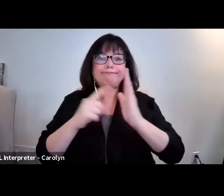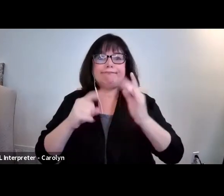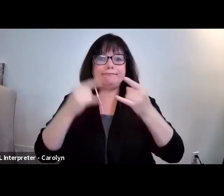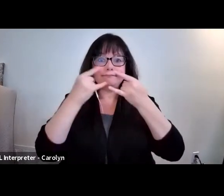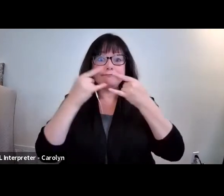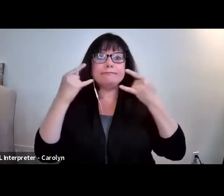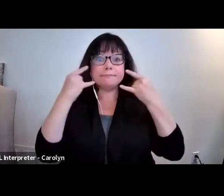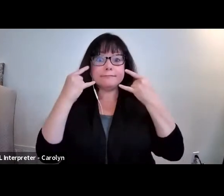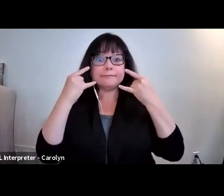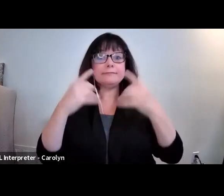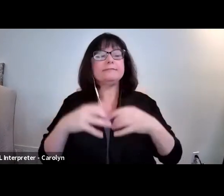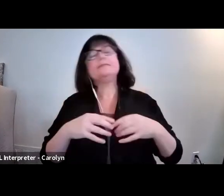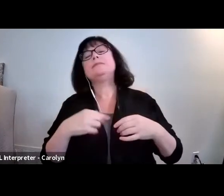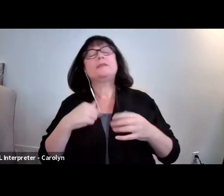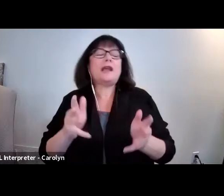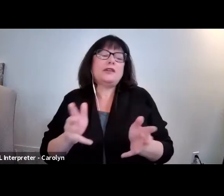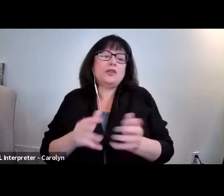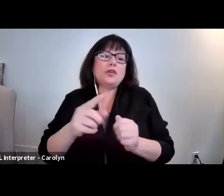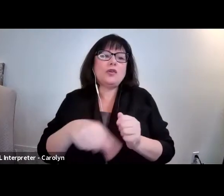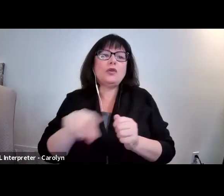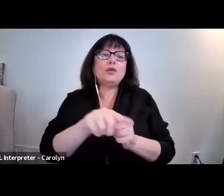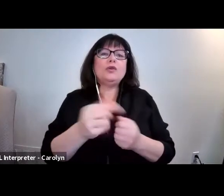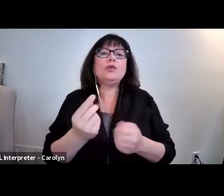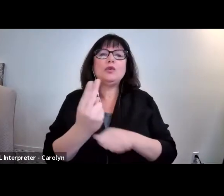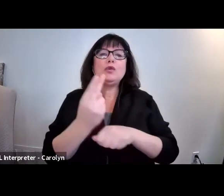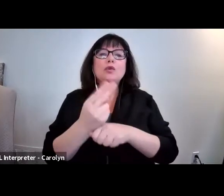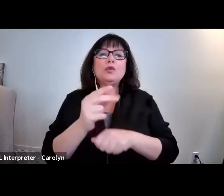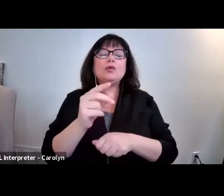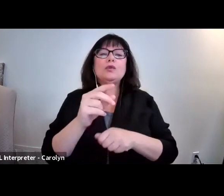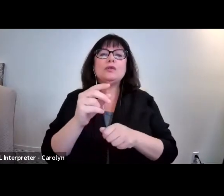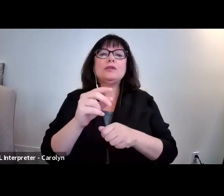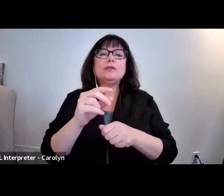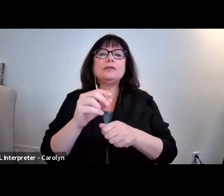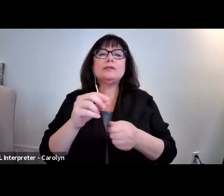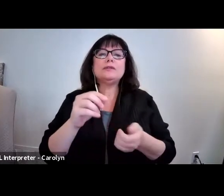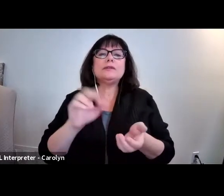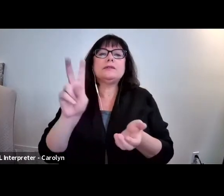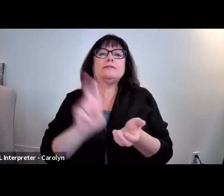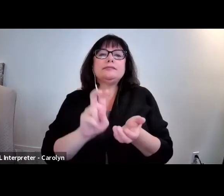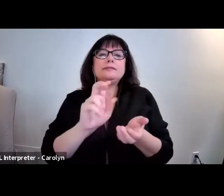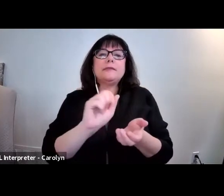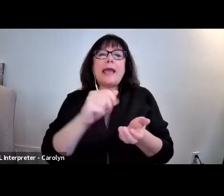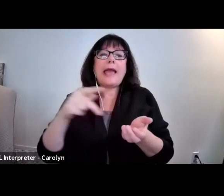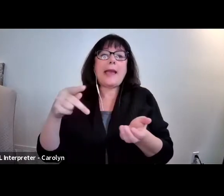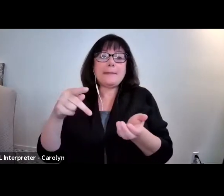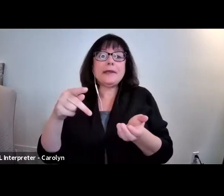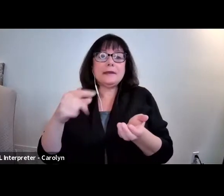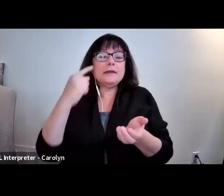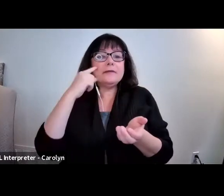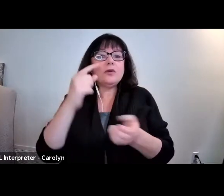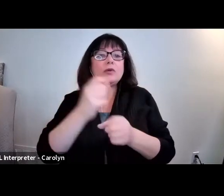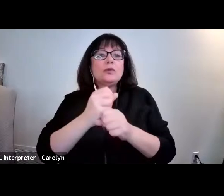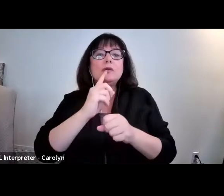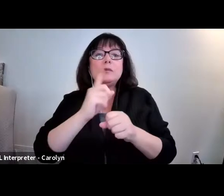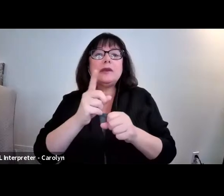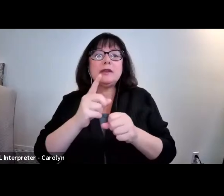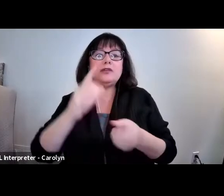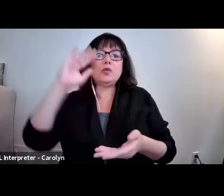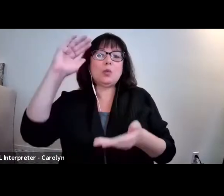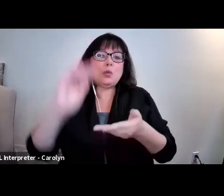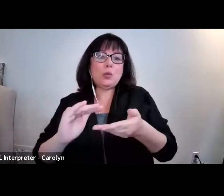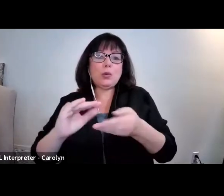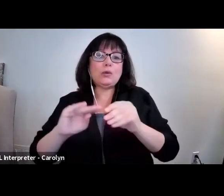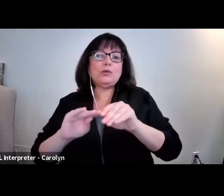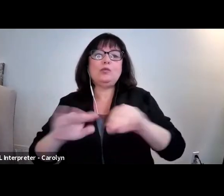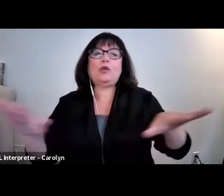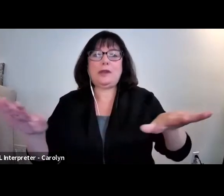for the tracking app so that we can do all that we can to ensure that we reduce the number of new cases.